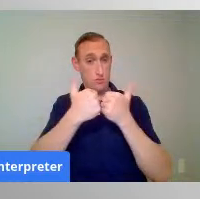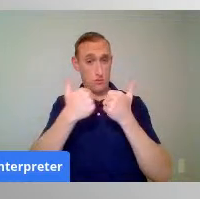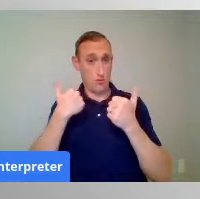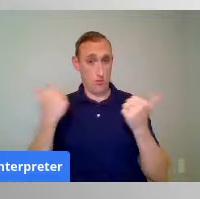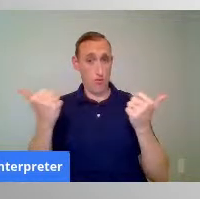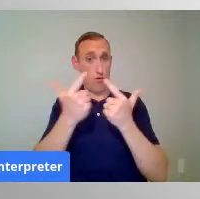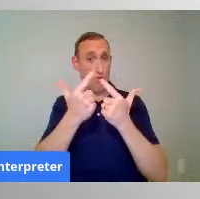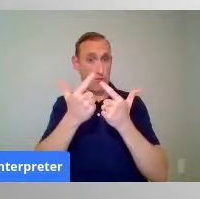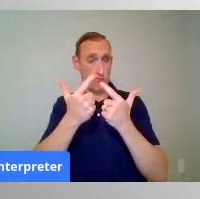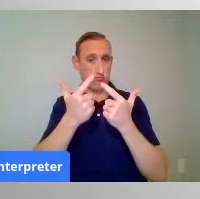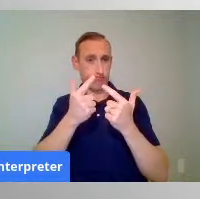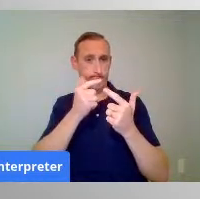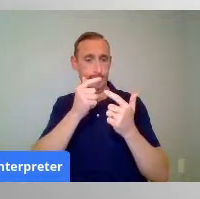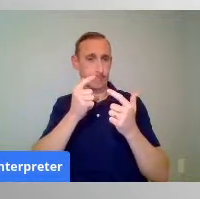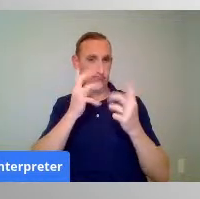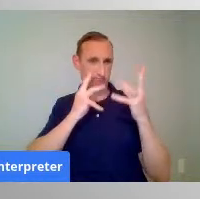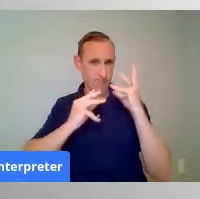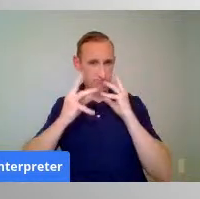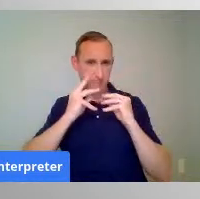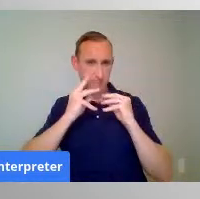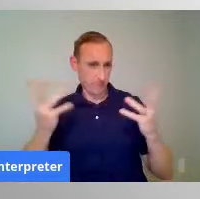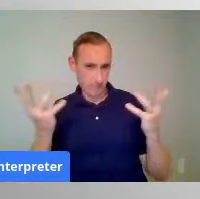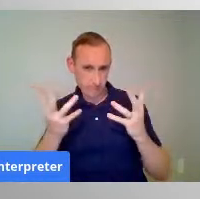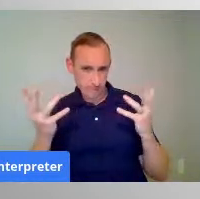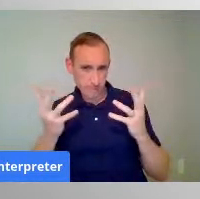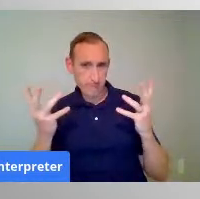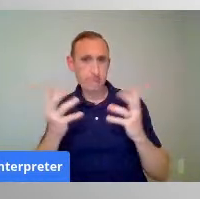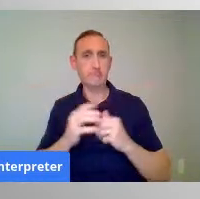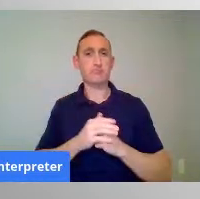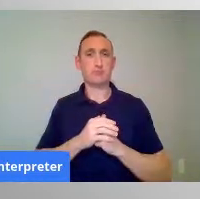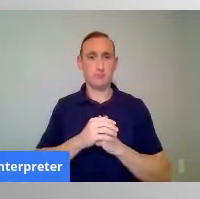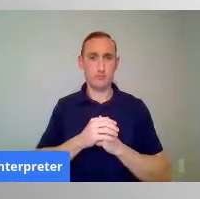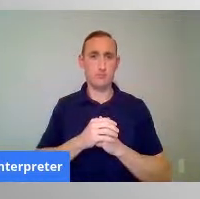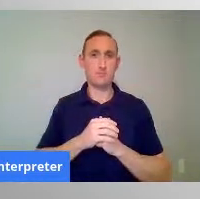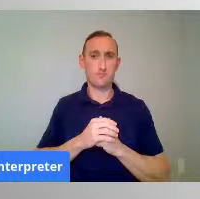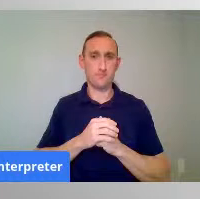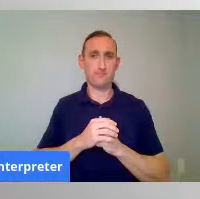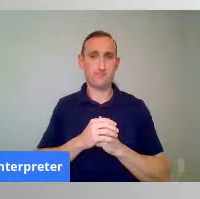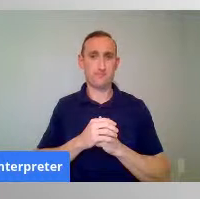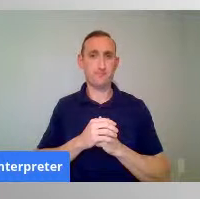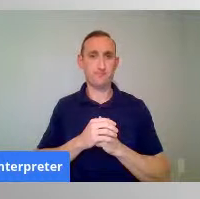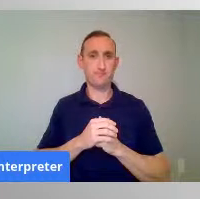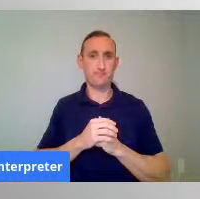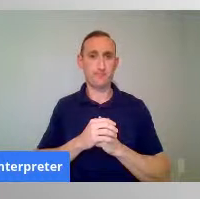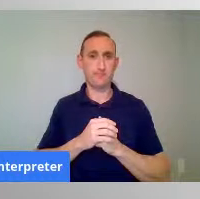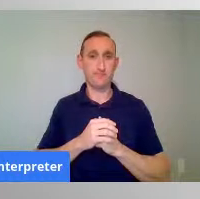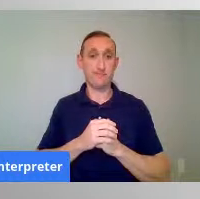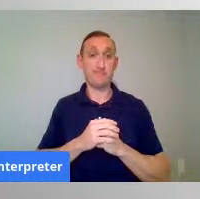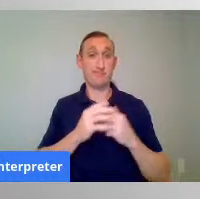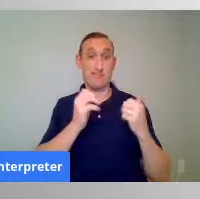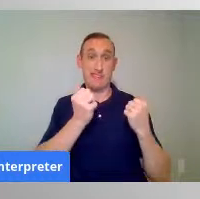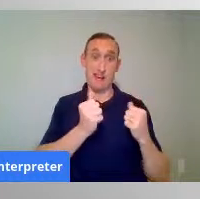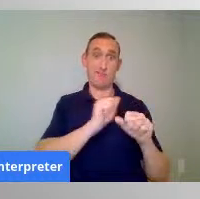we transition back to our normal or new normal operations is what that transition looks like.